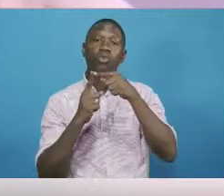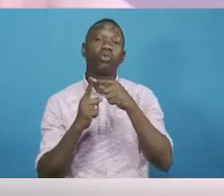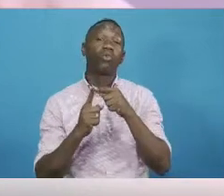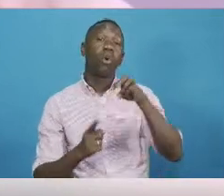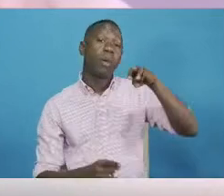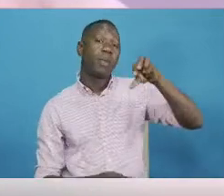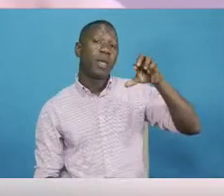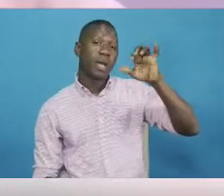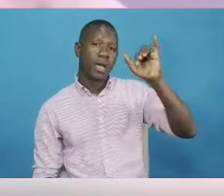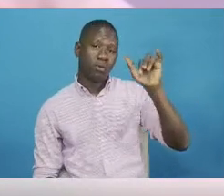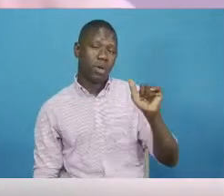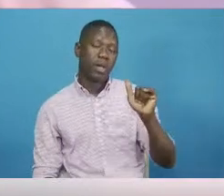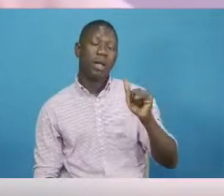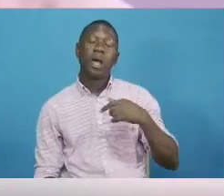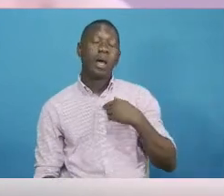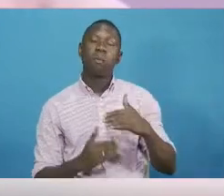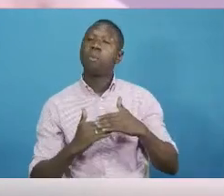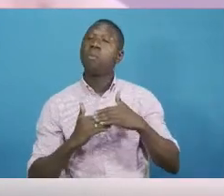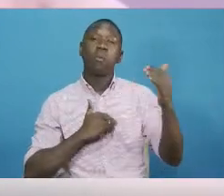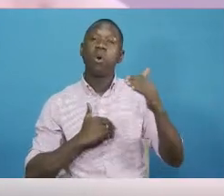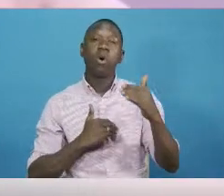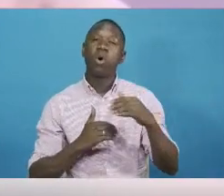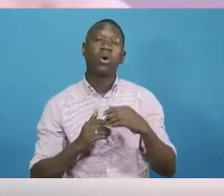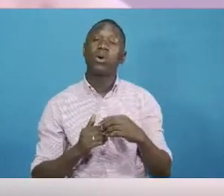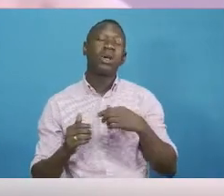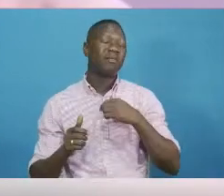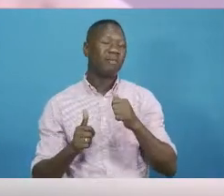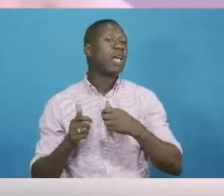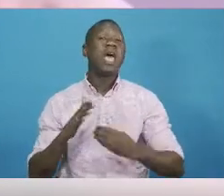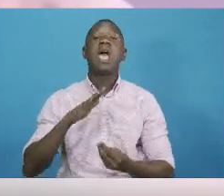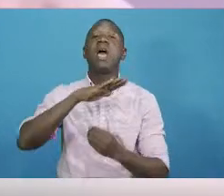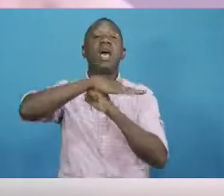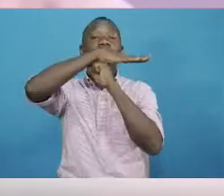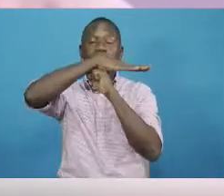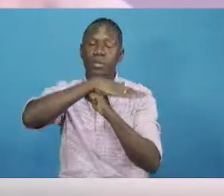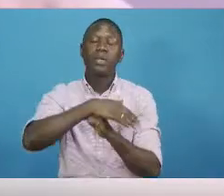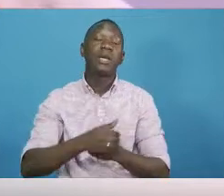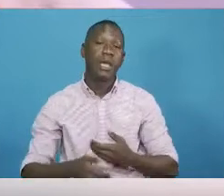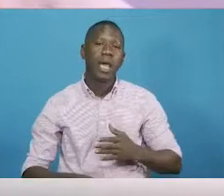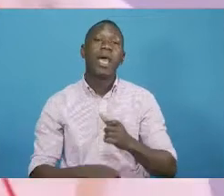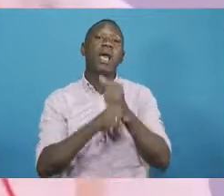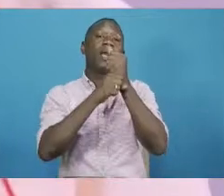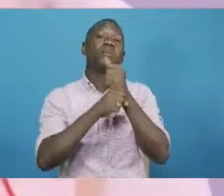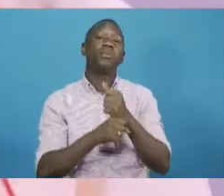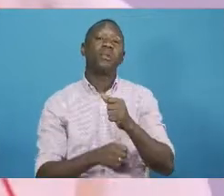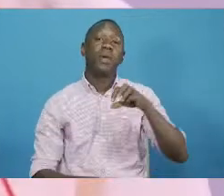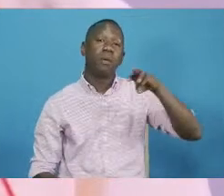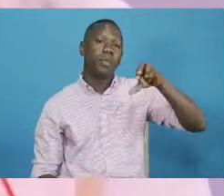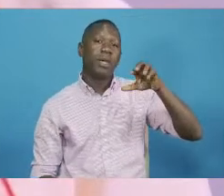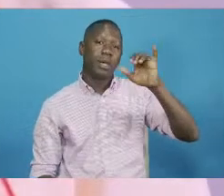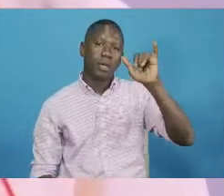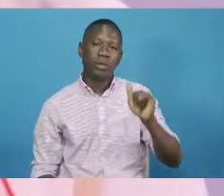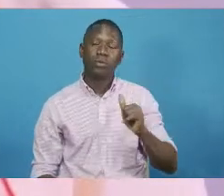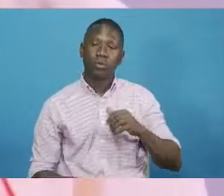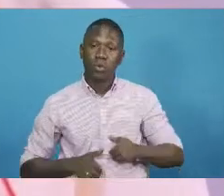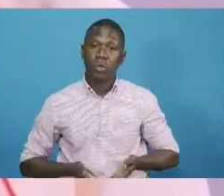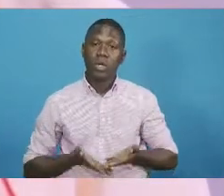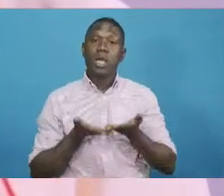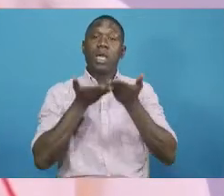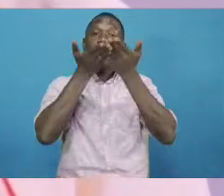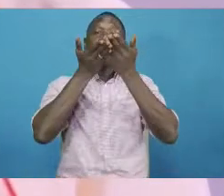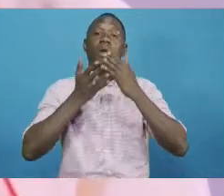the most special, spectacular, and singular favor he granted her was to raise her body and soul into